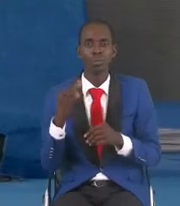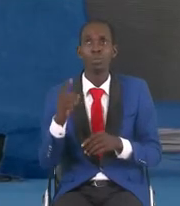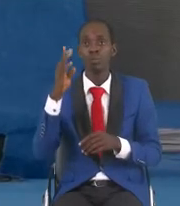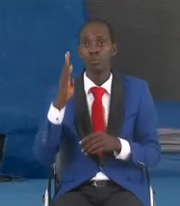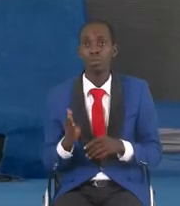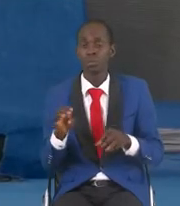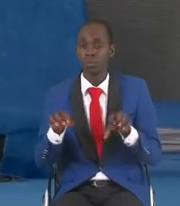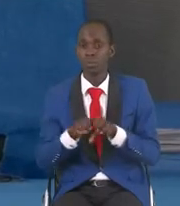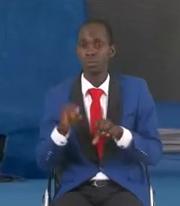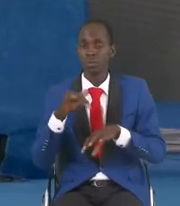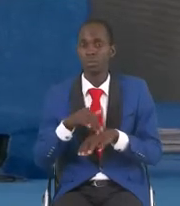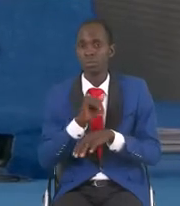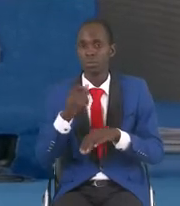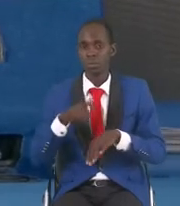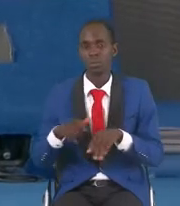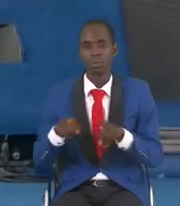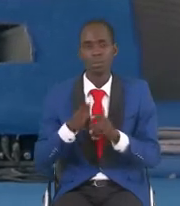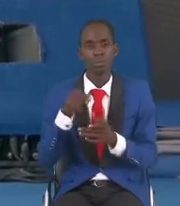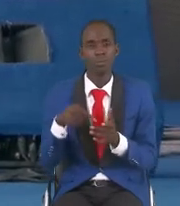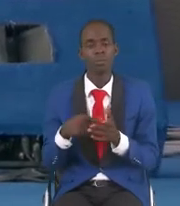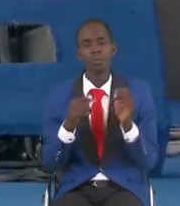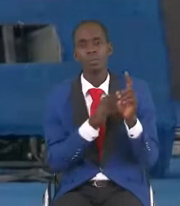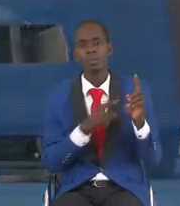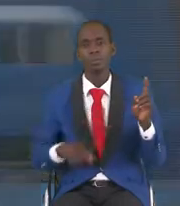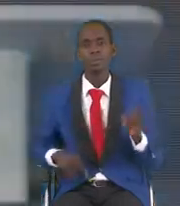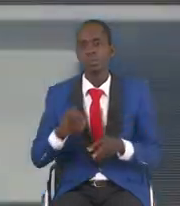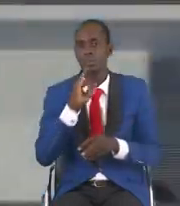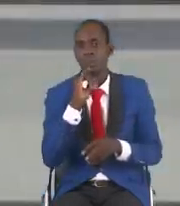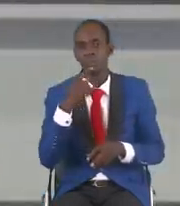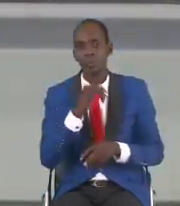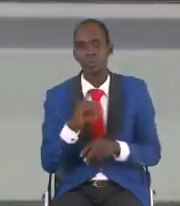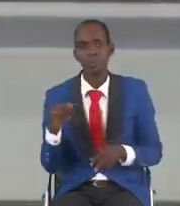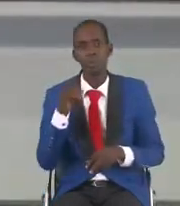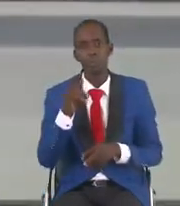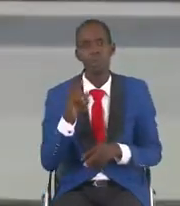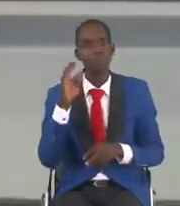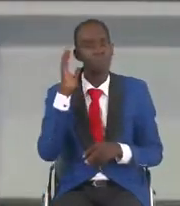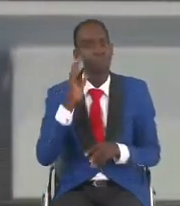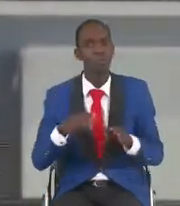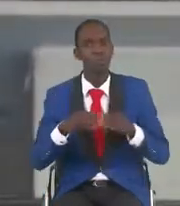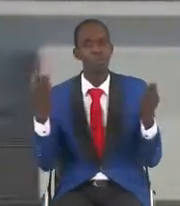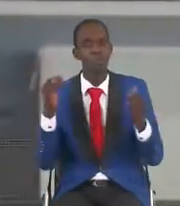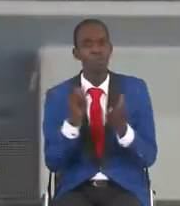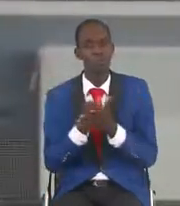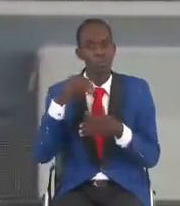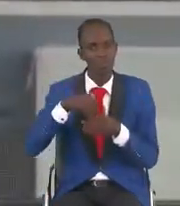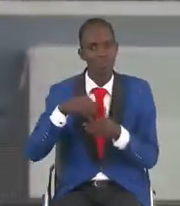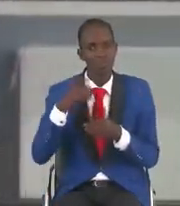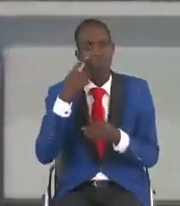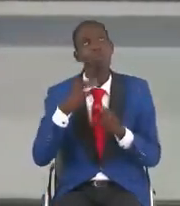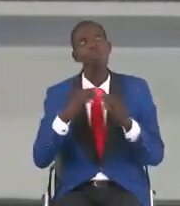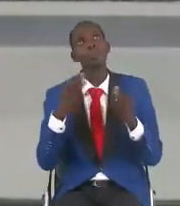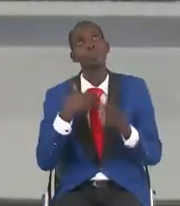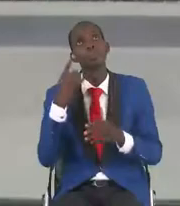such a time like this, the Lord is saying, you should open those inner eyes. Open my eyes, O